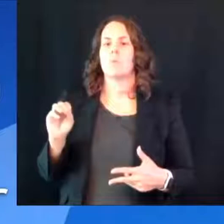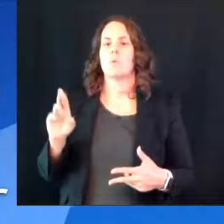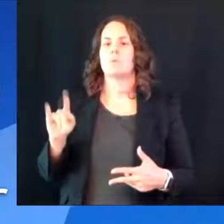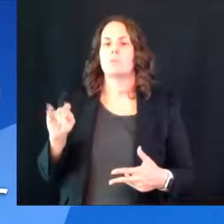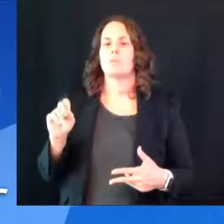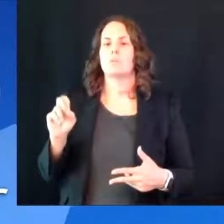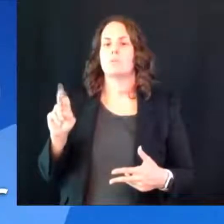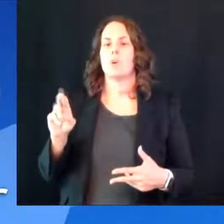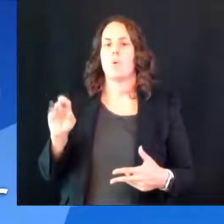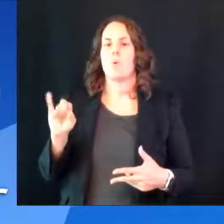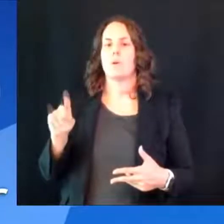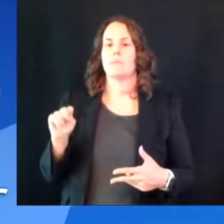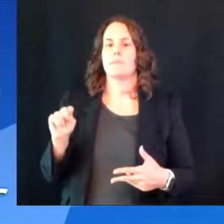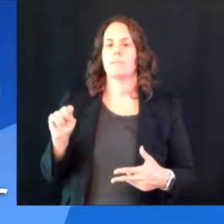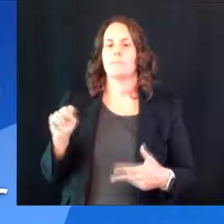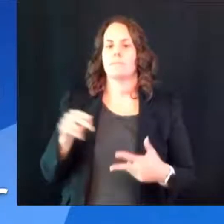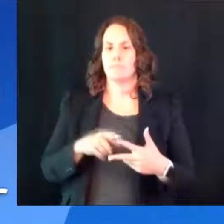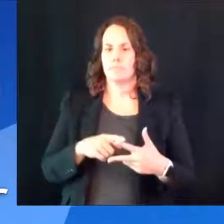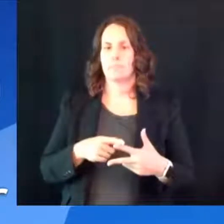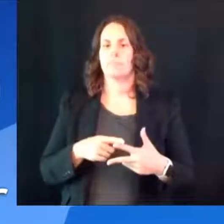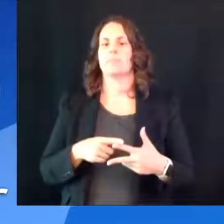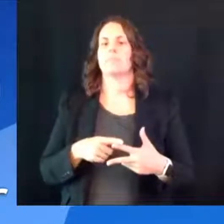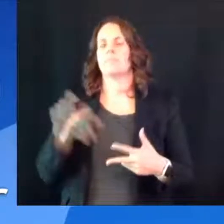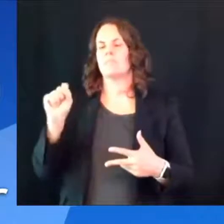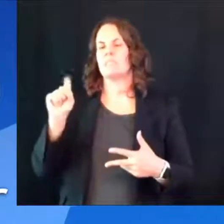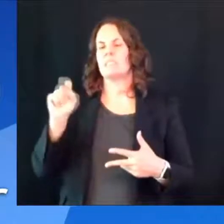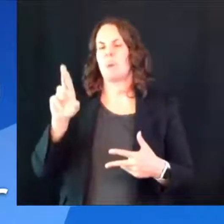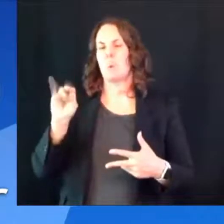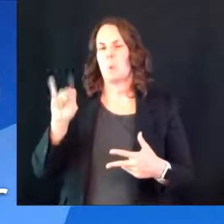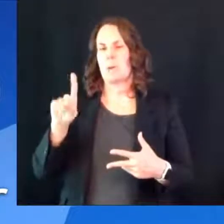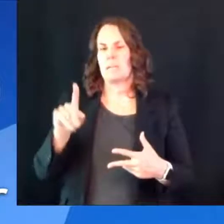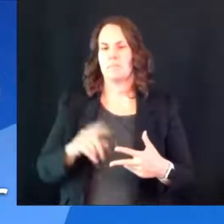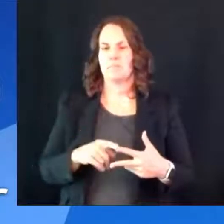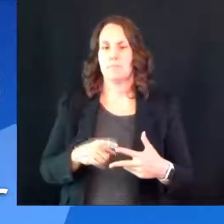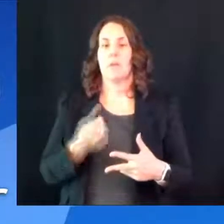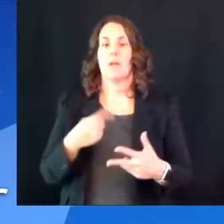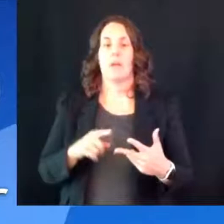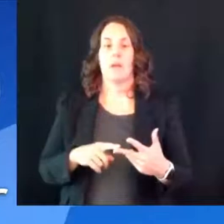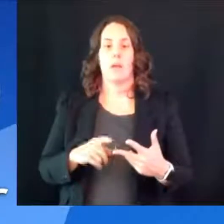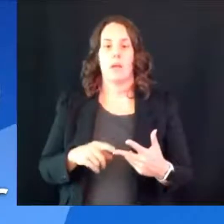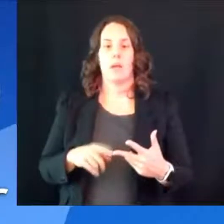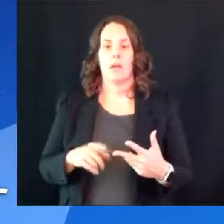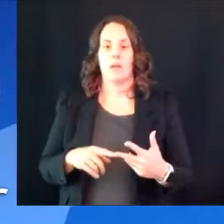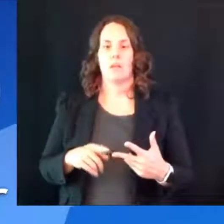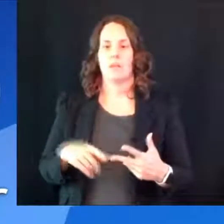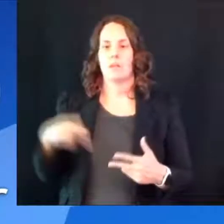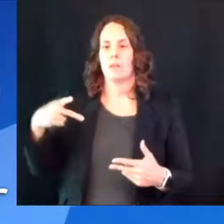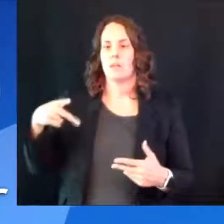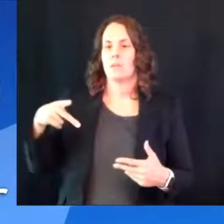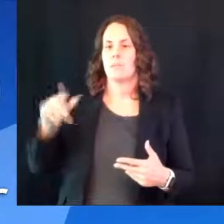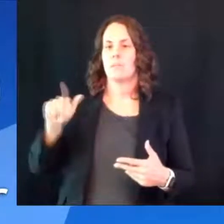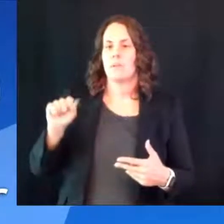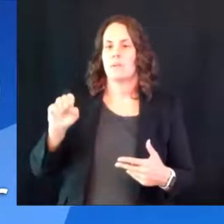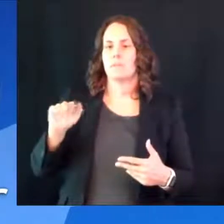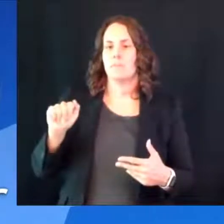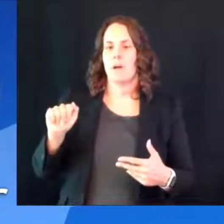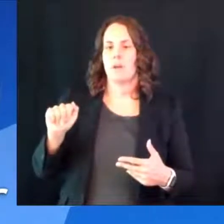plasma. So the news reports were that the president had received two of those, both remdesivir, the antiviral drug, and